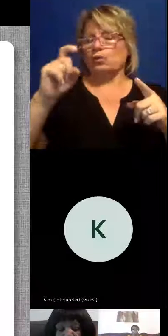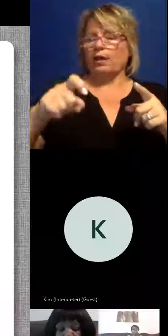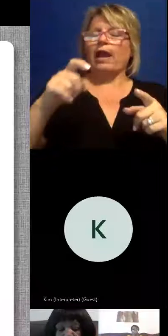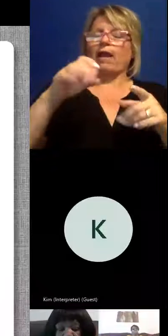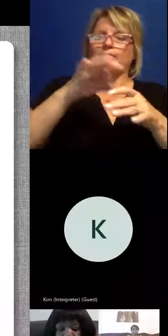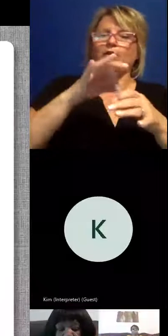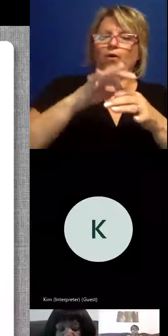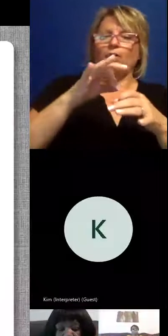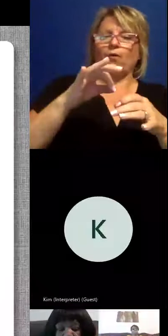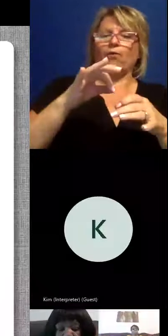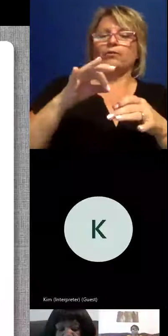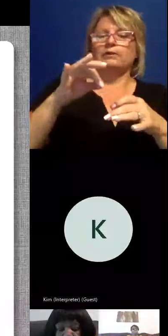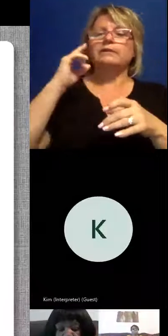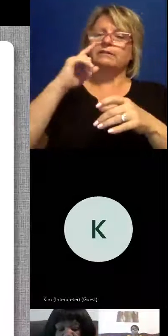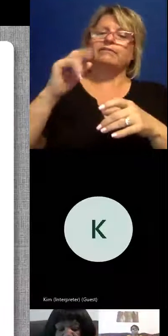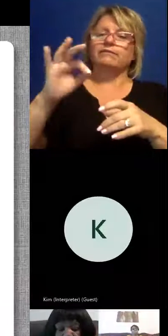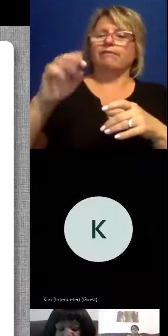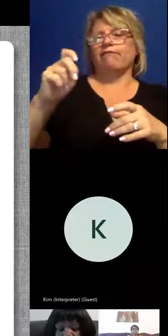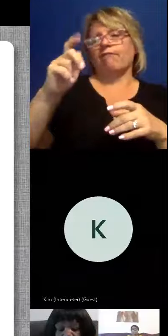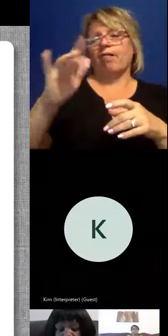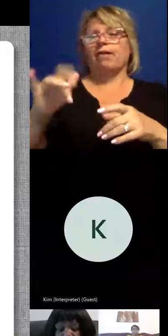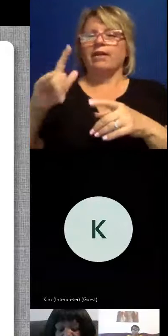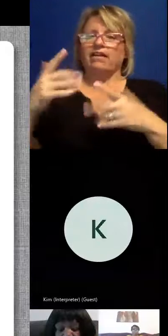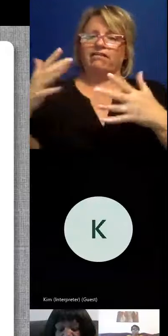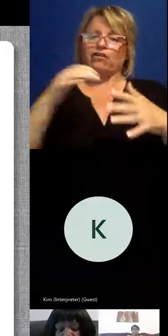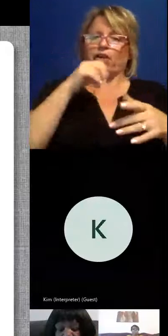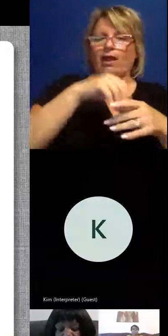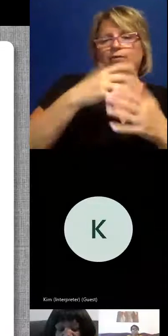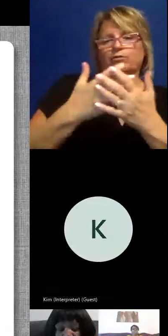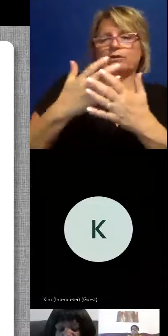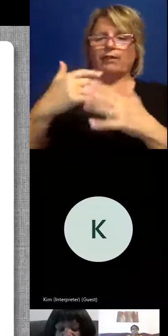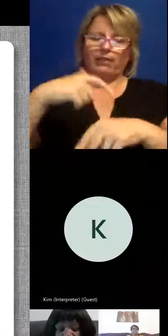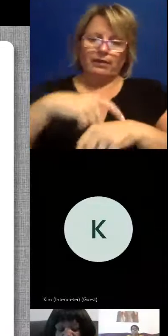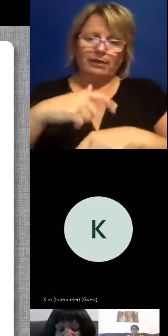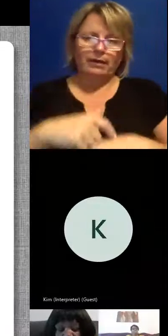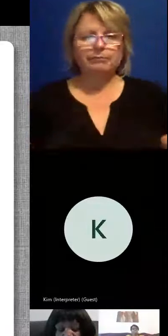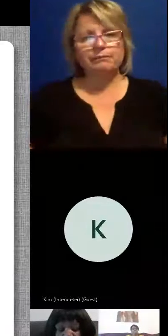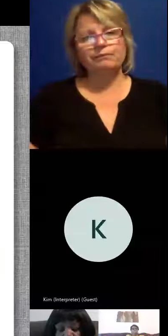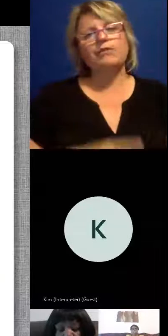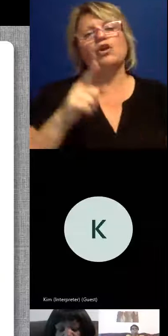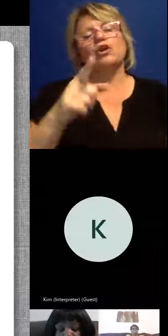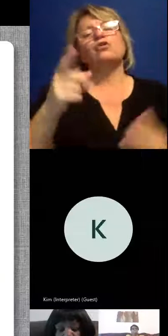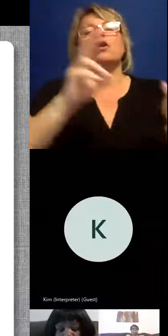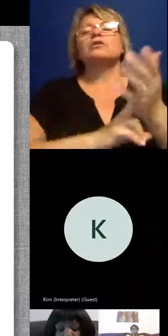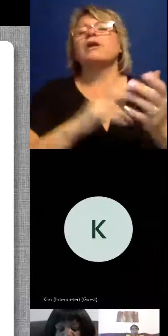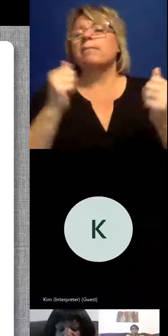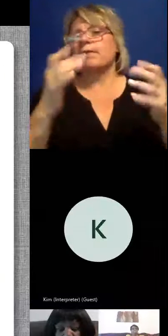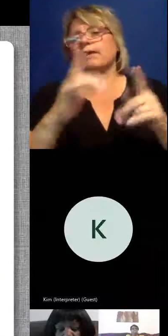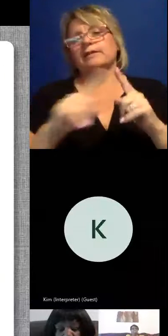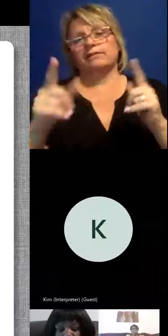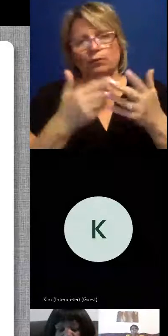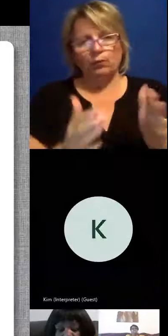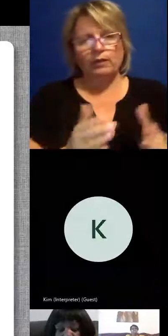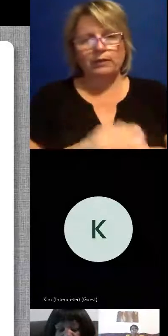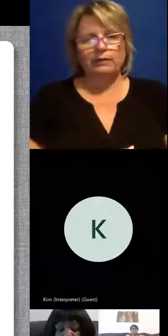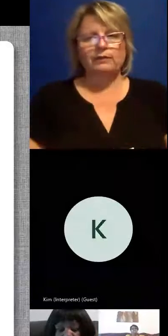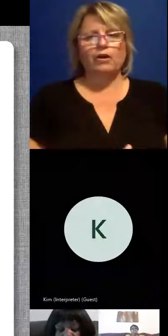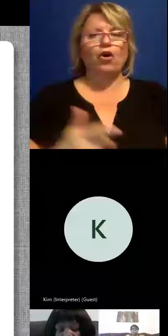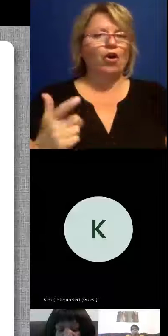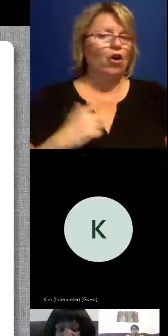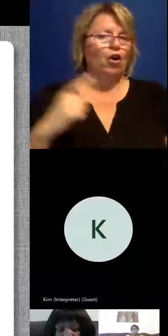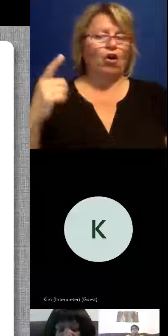the requirements to register to vote, you can then register in a variety of ways. You are